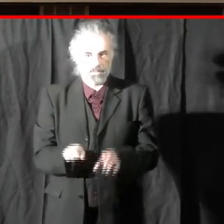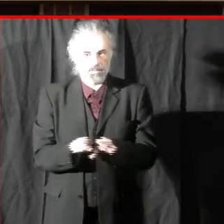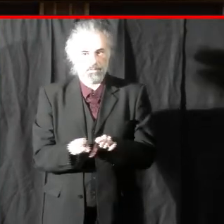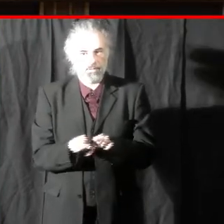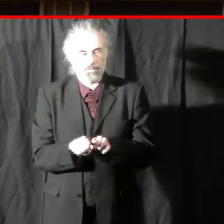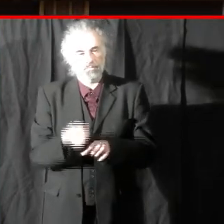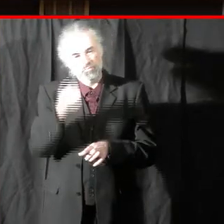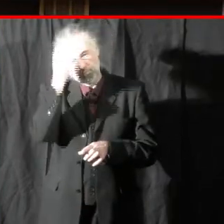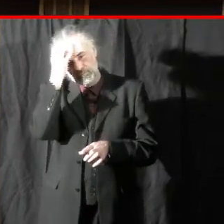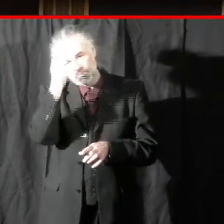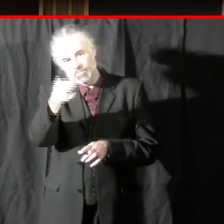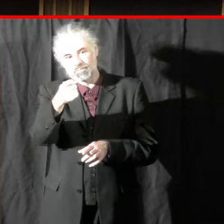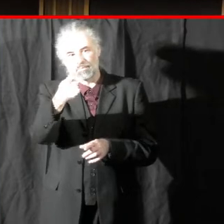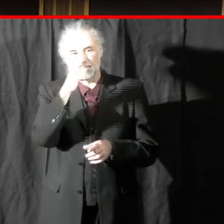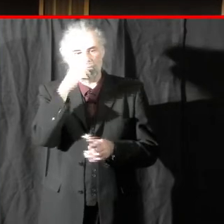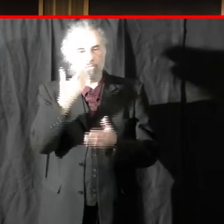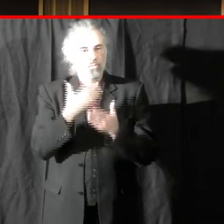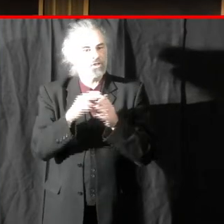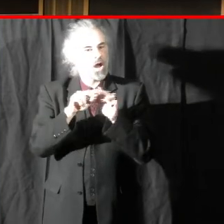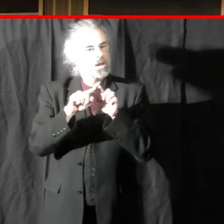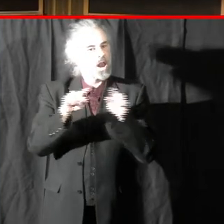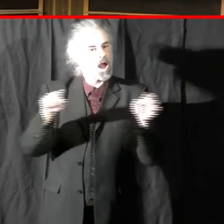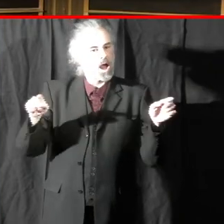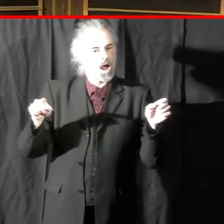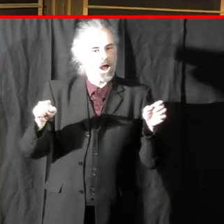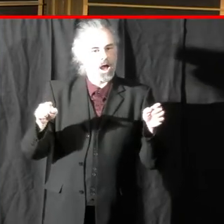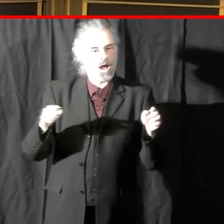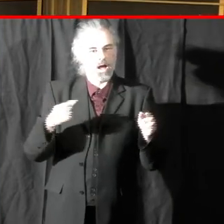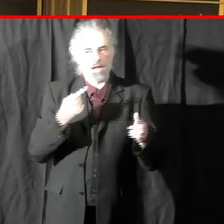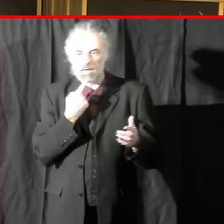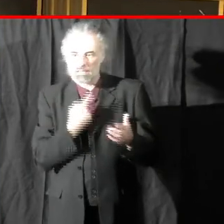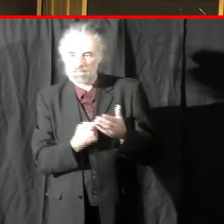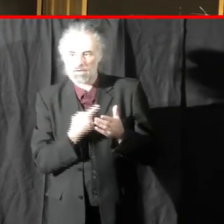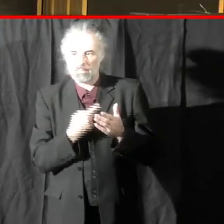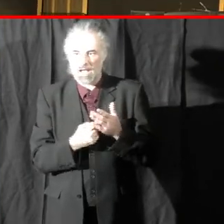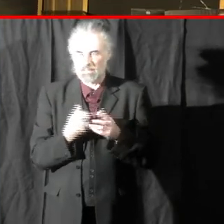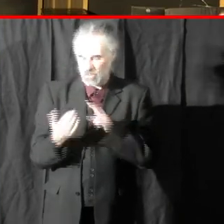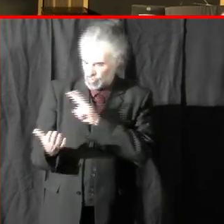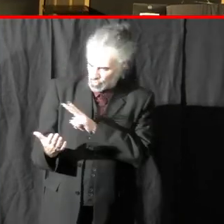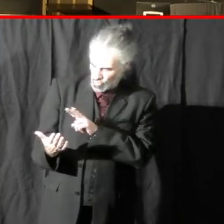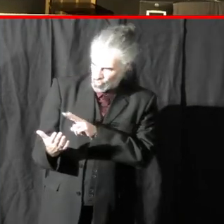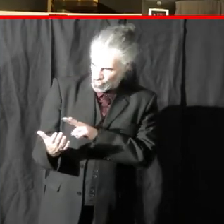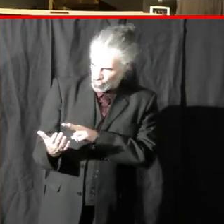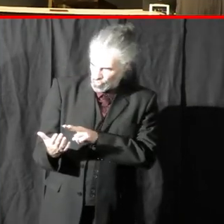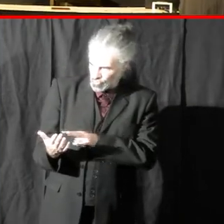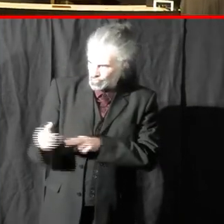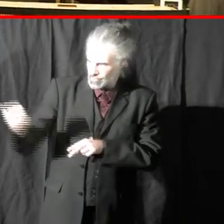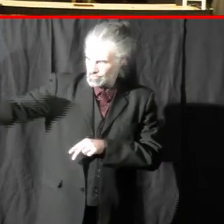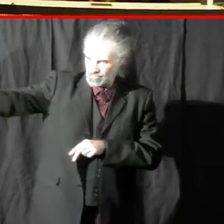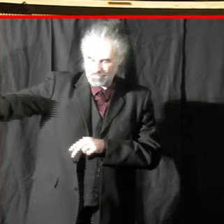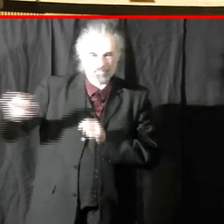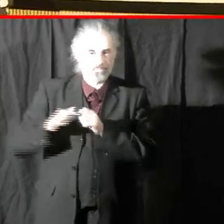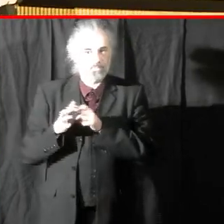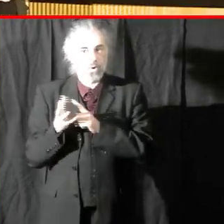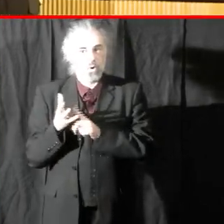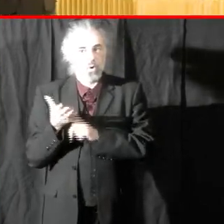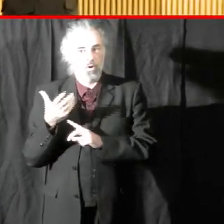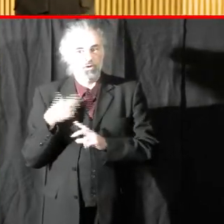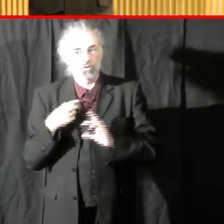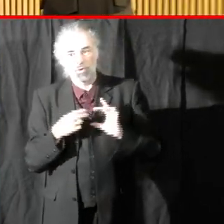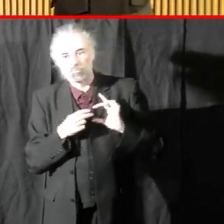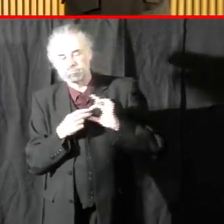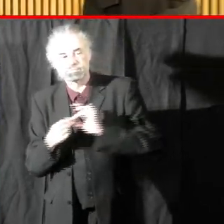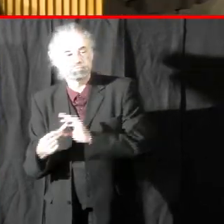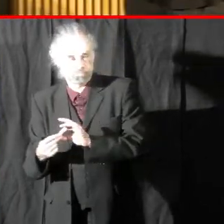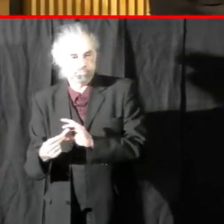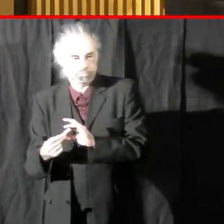you know, watching online, the comments have power and they're being read by Paul. So if you do want to say anything, please write it in there and he